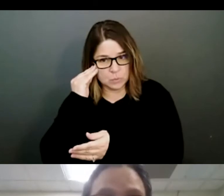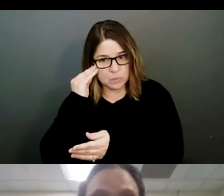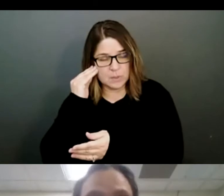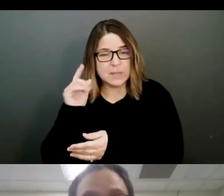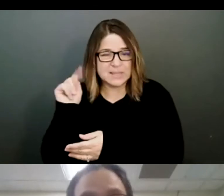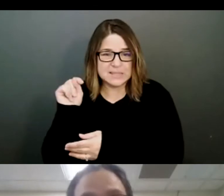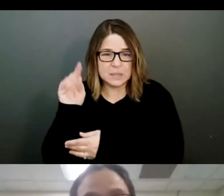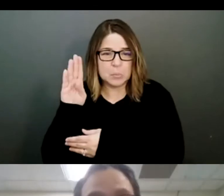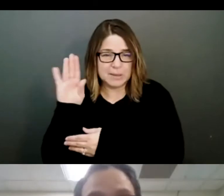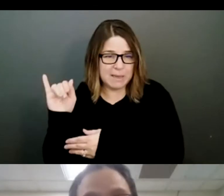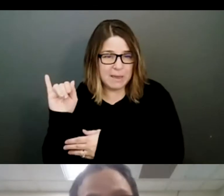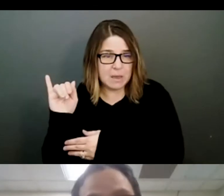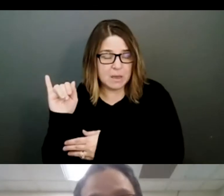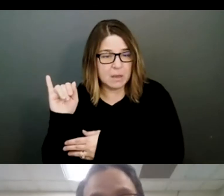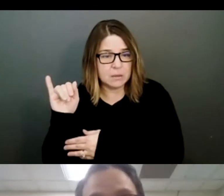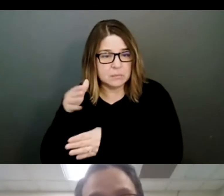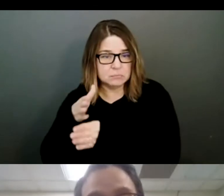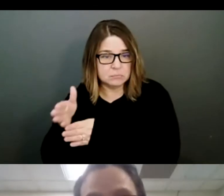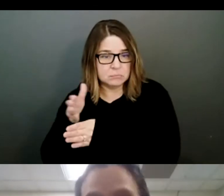home, and